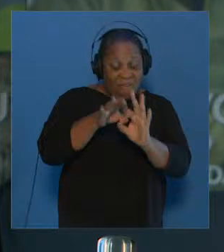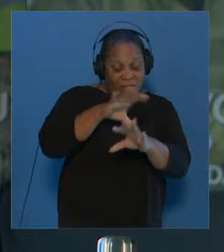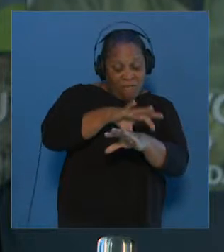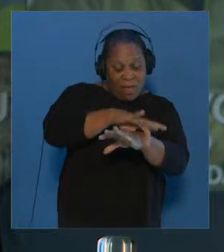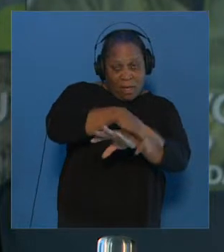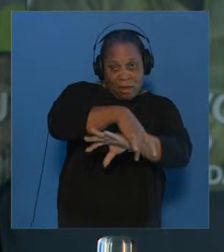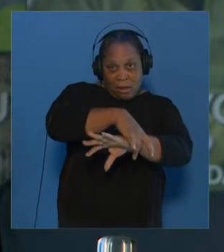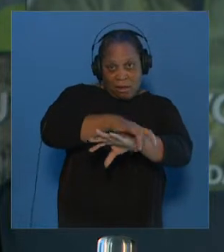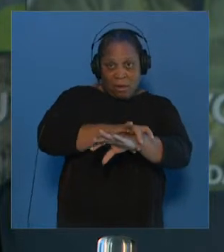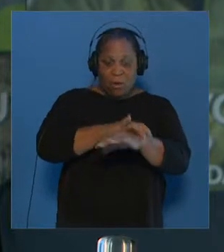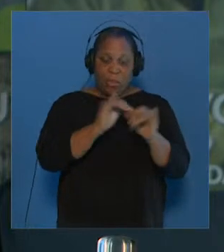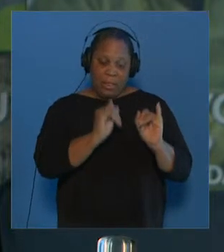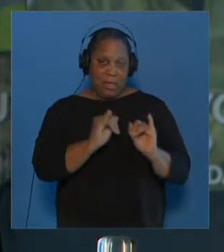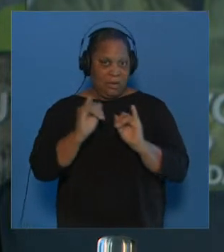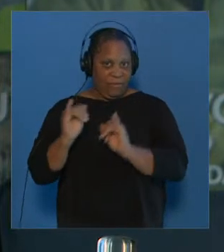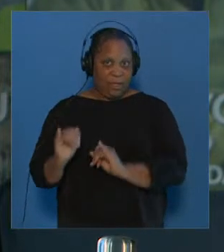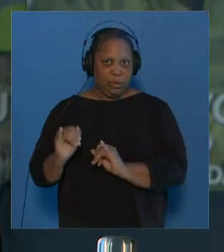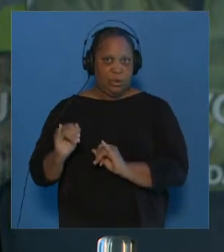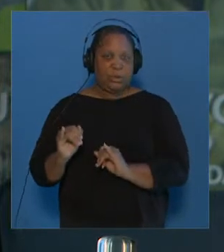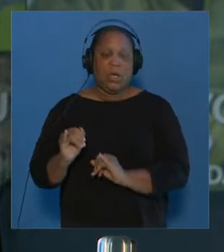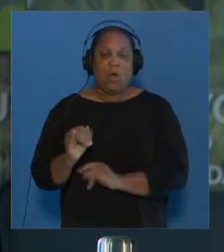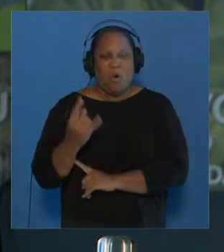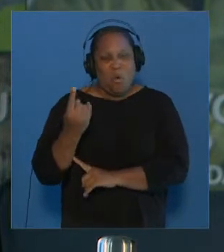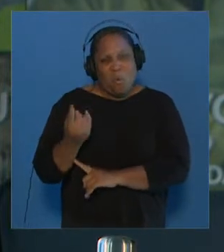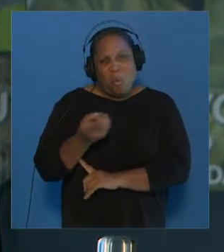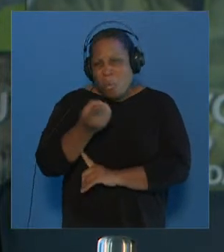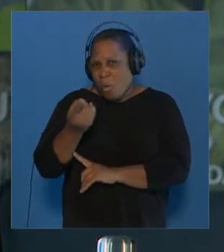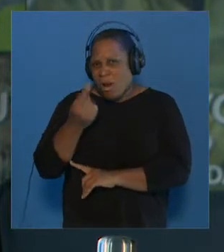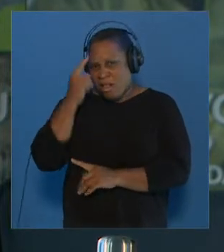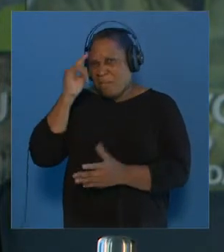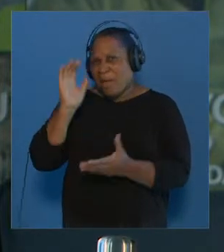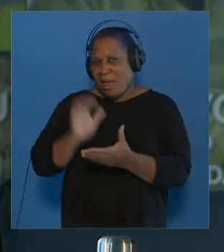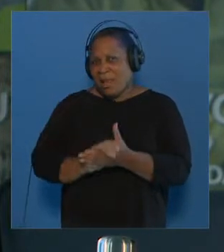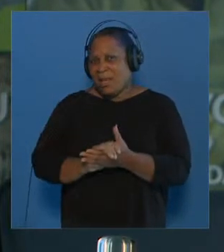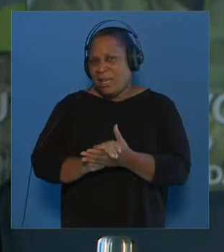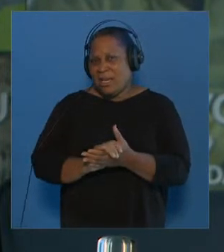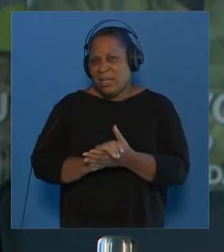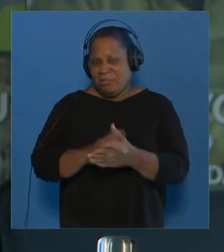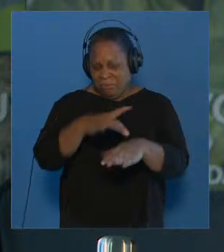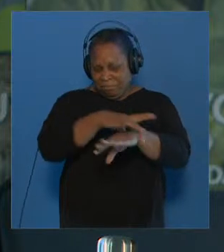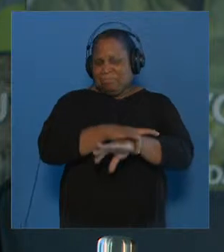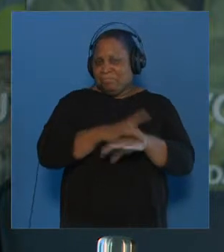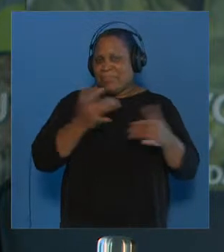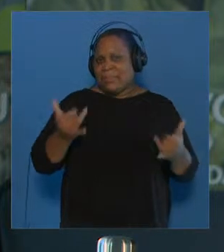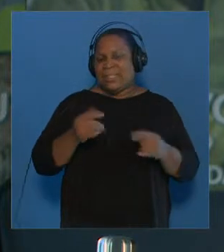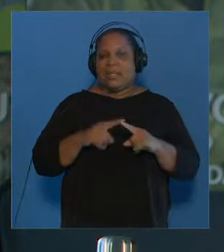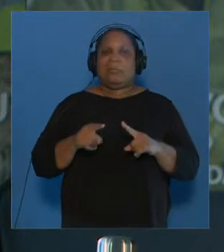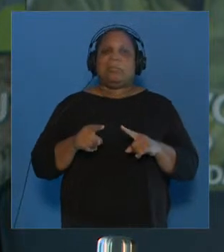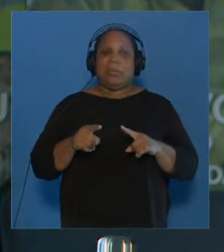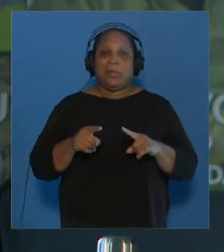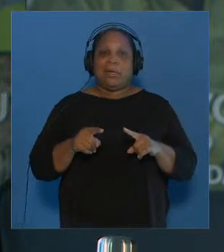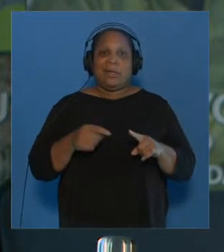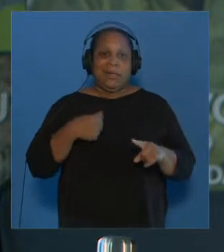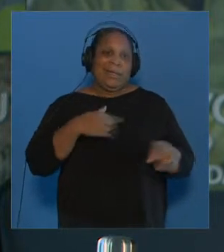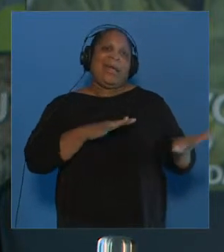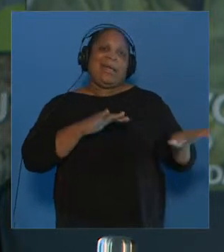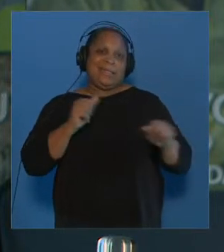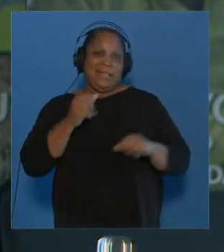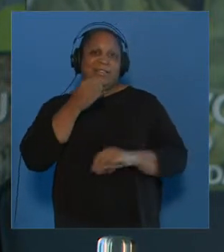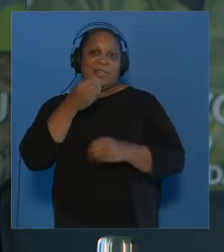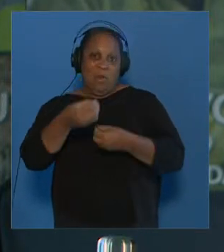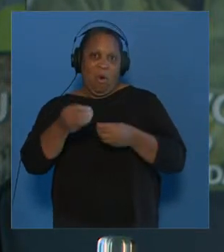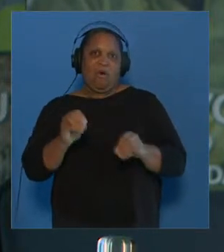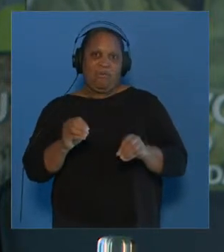bracelets on the individuals. One of them, I believe, was going to be fitted today, but that was being worked on as I was leaving the office to come